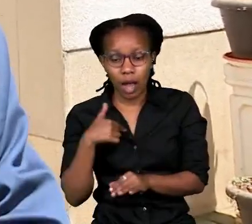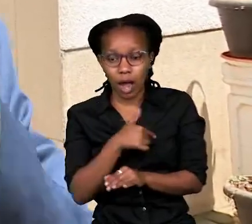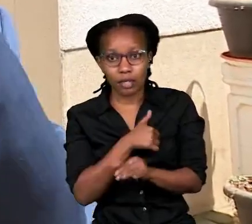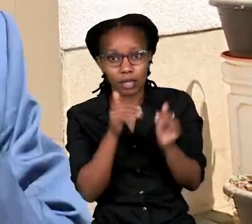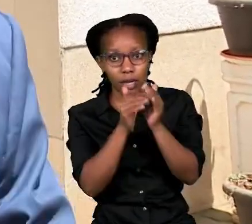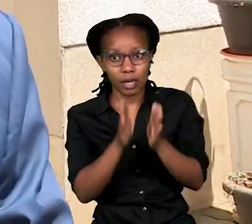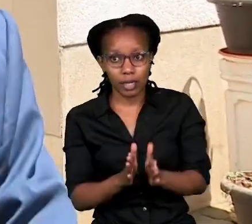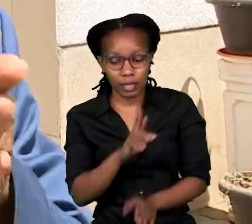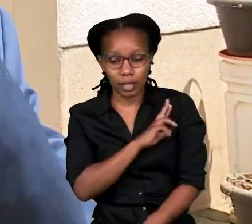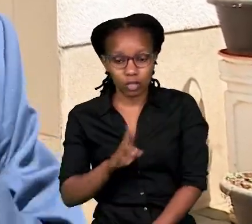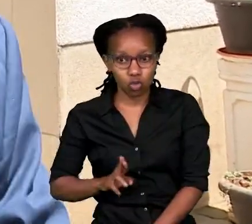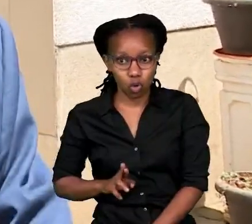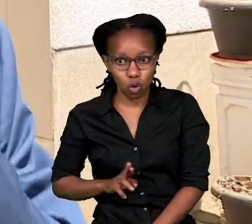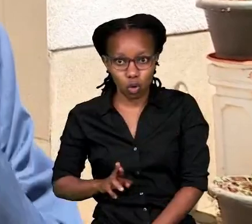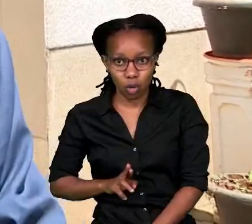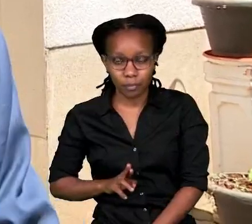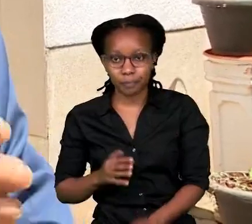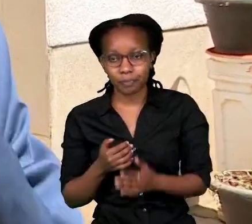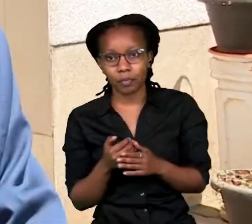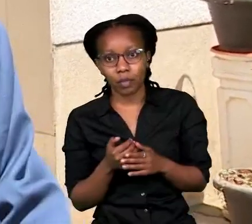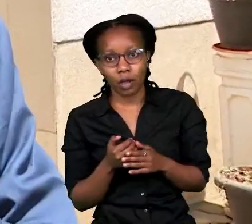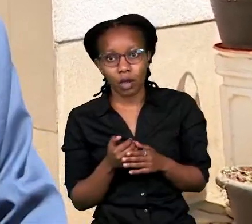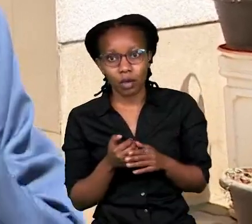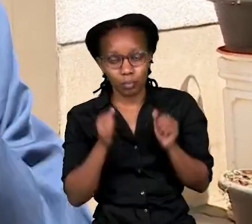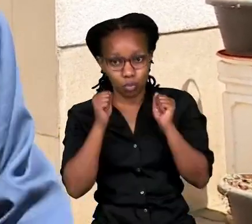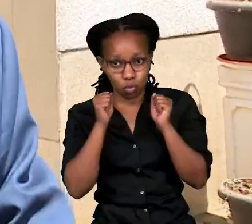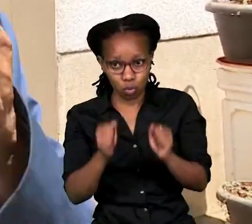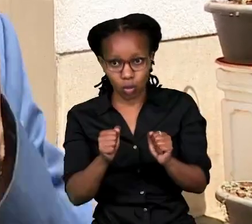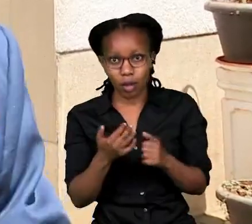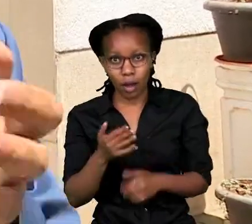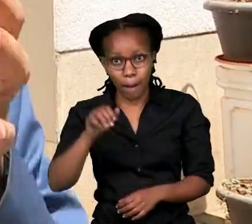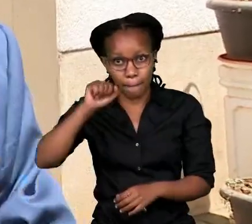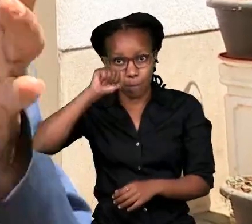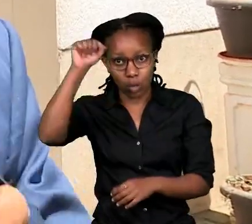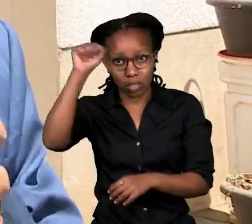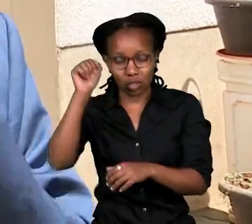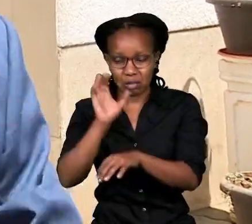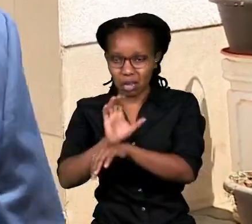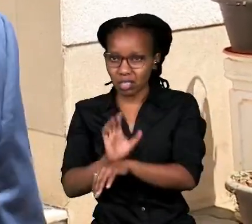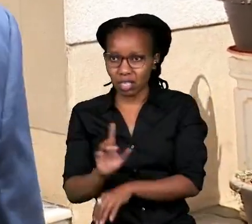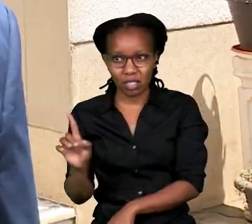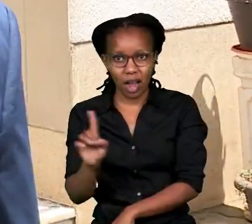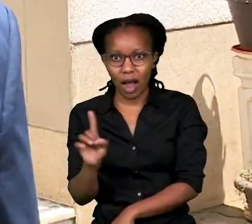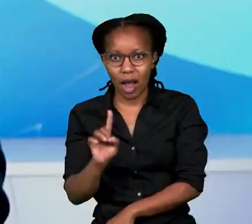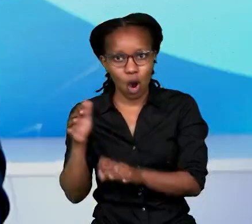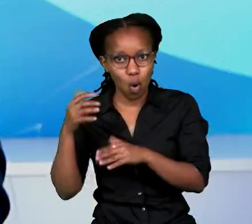dini pia, tusimameni msimamo mmoja, msimamo mzuri kwamba siasa zifanywe ndani ya makanisa wala ndani ya